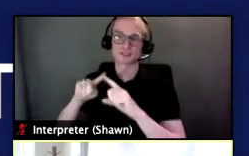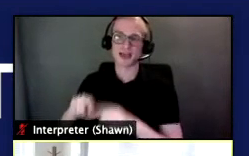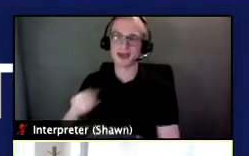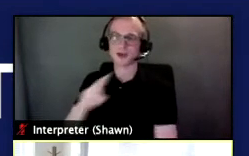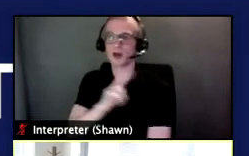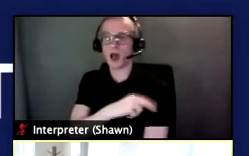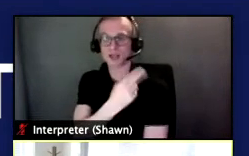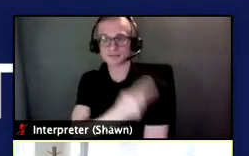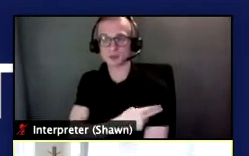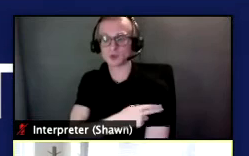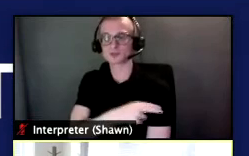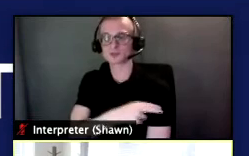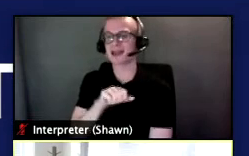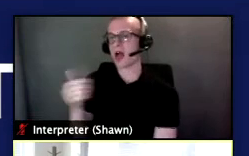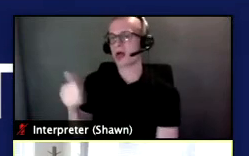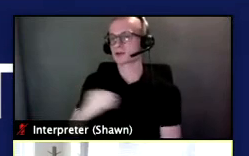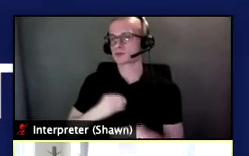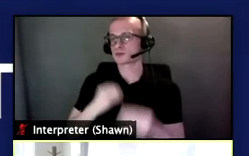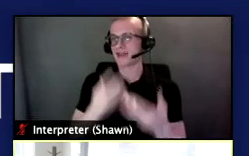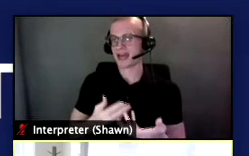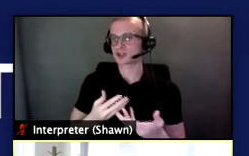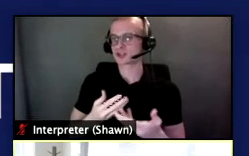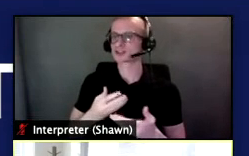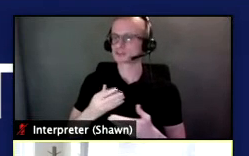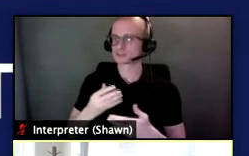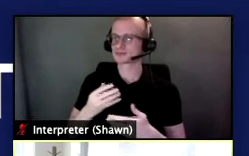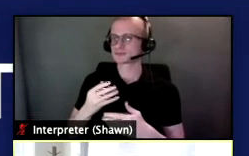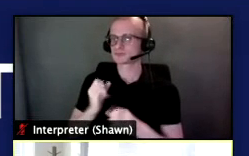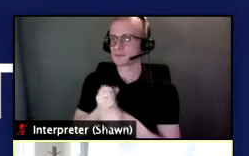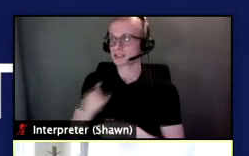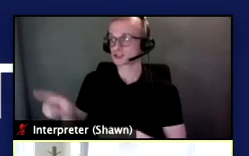their PPE and make sure that they have a stockpile.